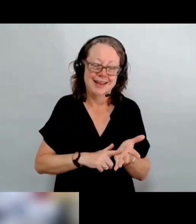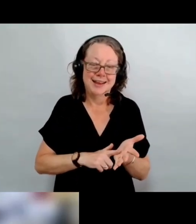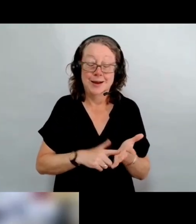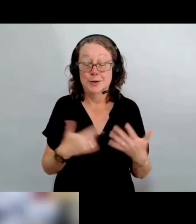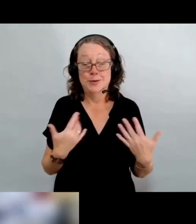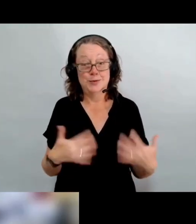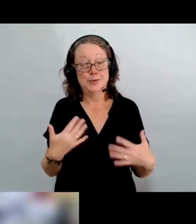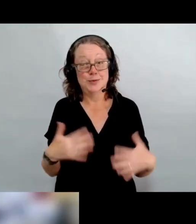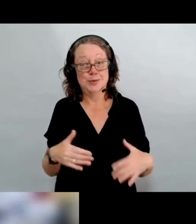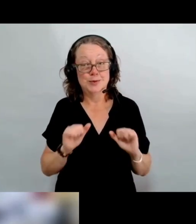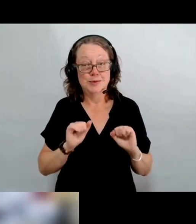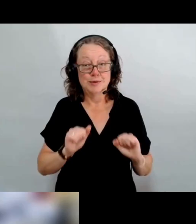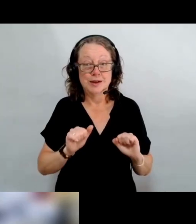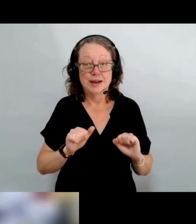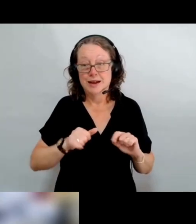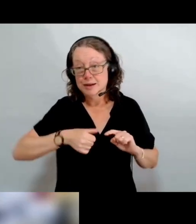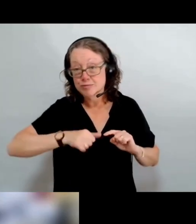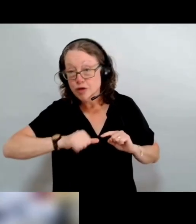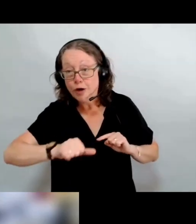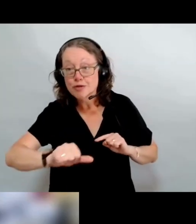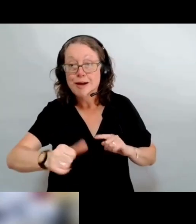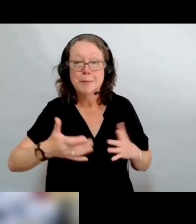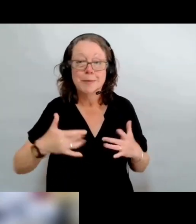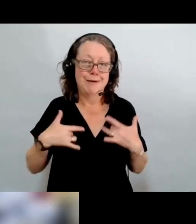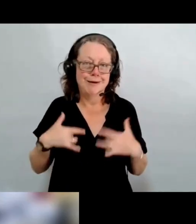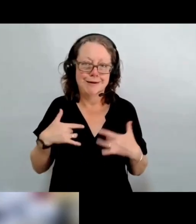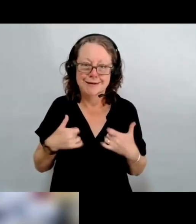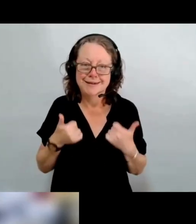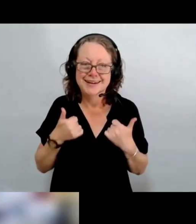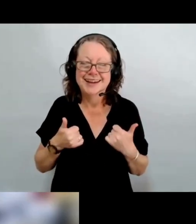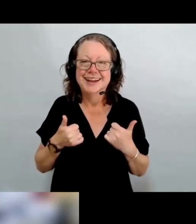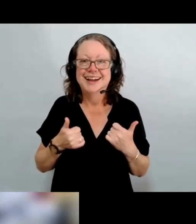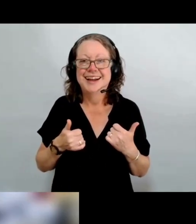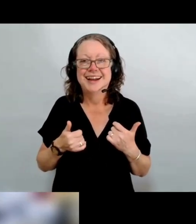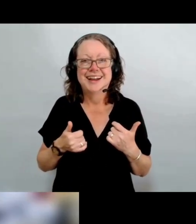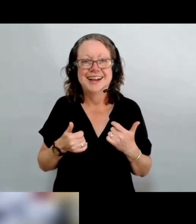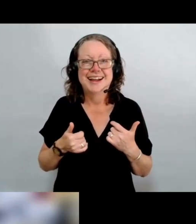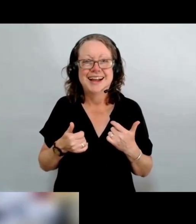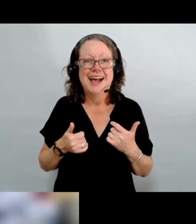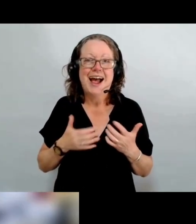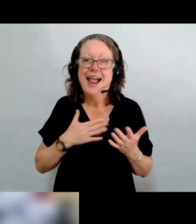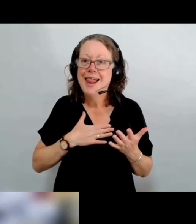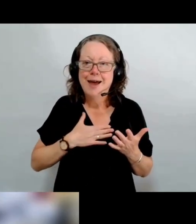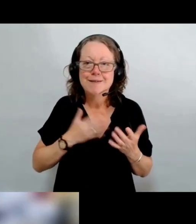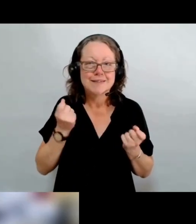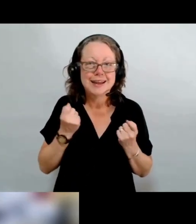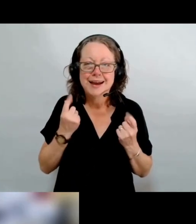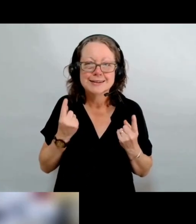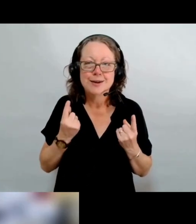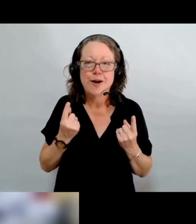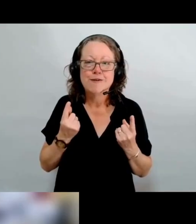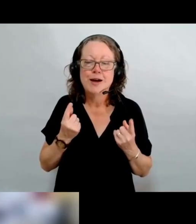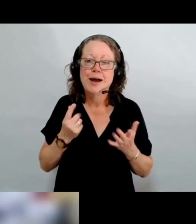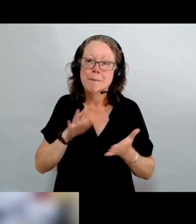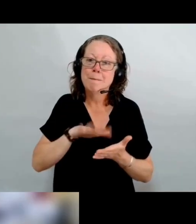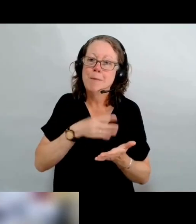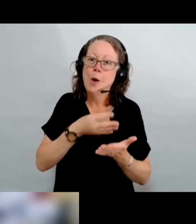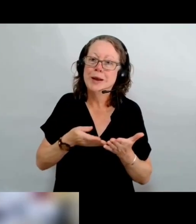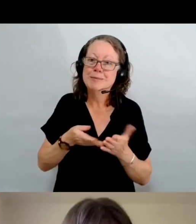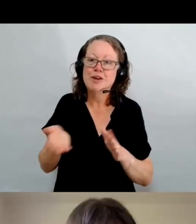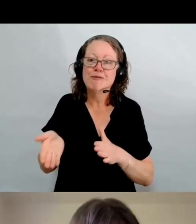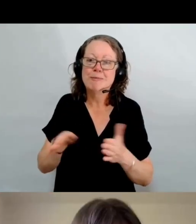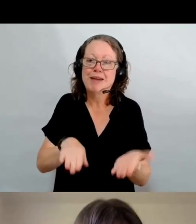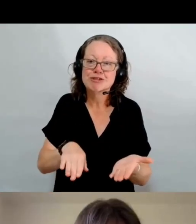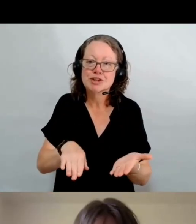jam-packed year ahead, and it's great to hear about the poems of perishment um,